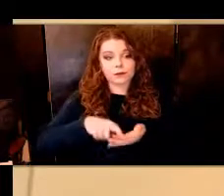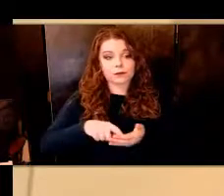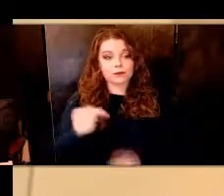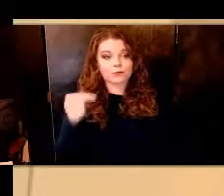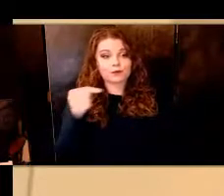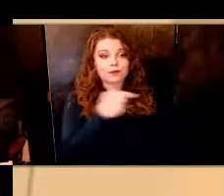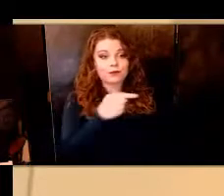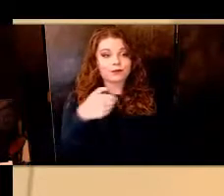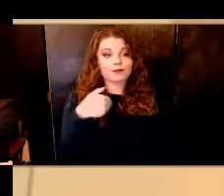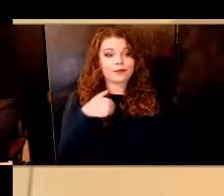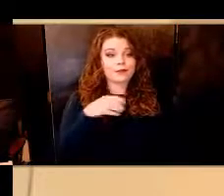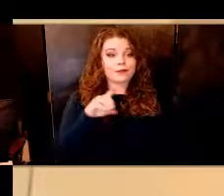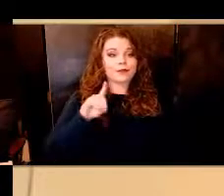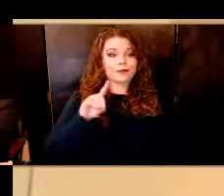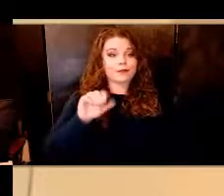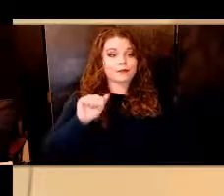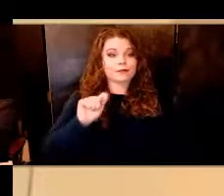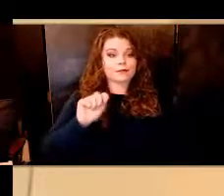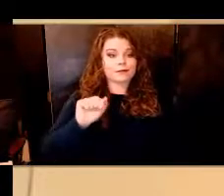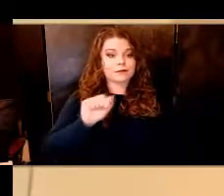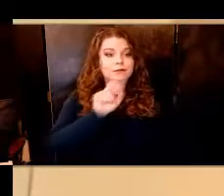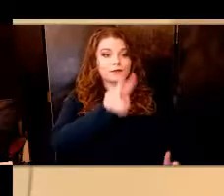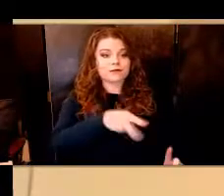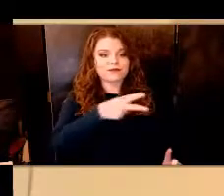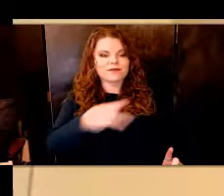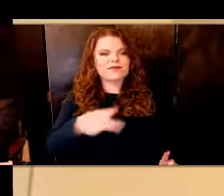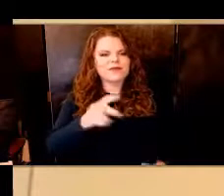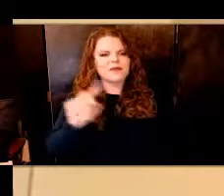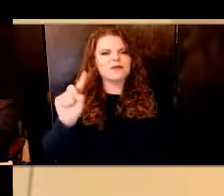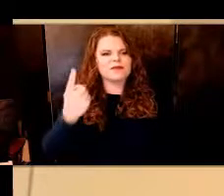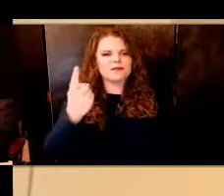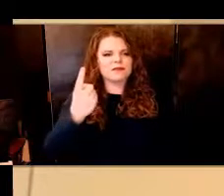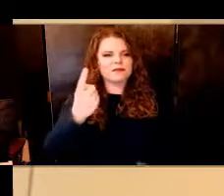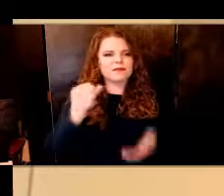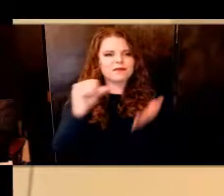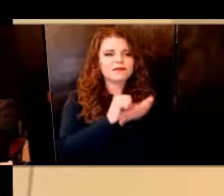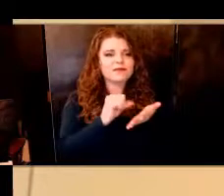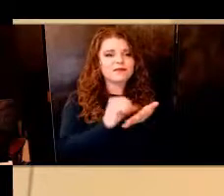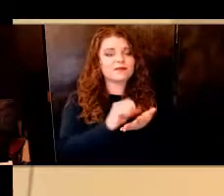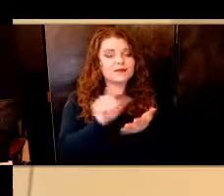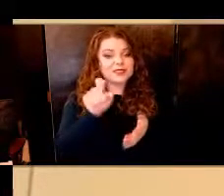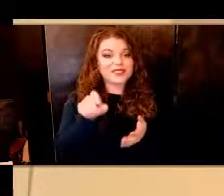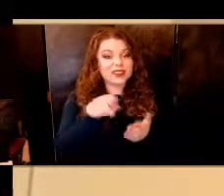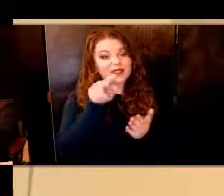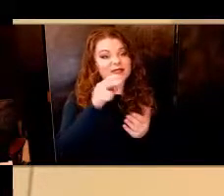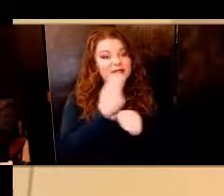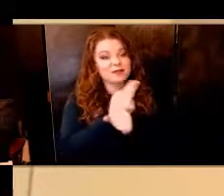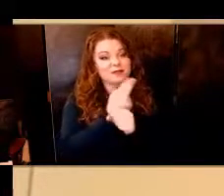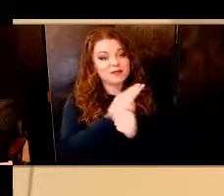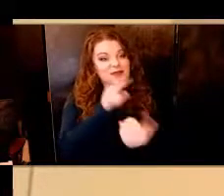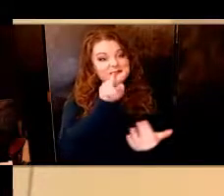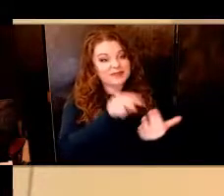our data from the front page of the problem set. And so what you all will need to do is you'll need to follow along. You might be doing a lot of